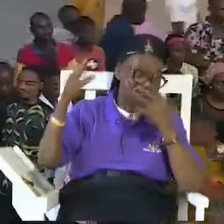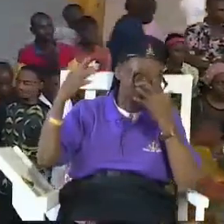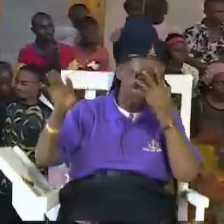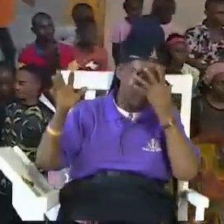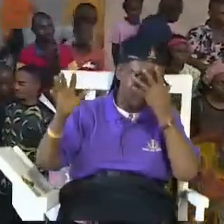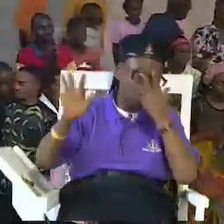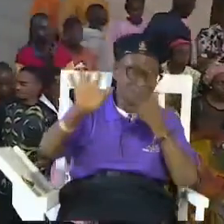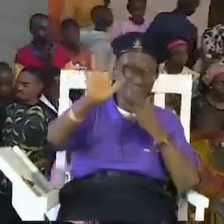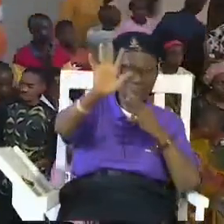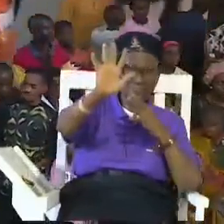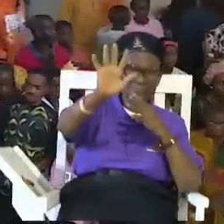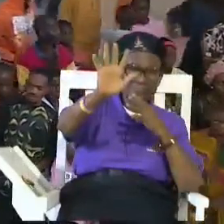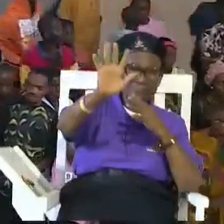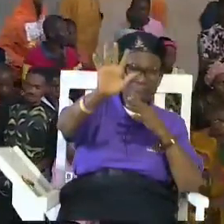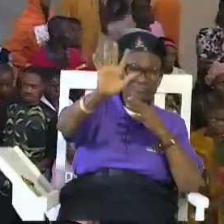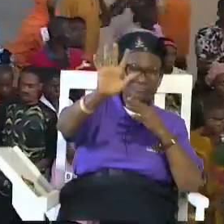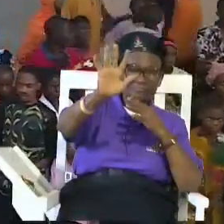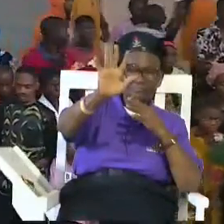Five,